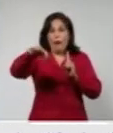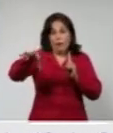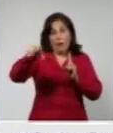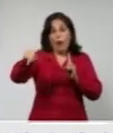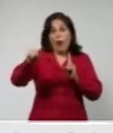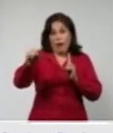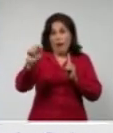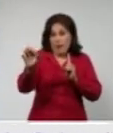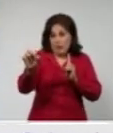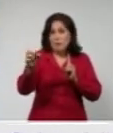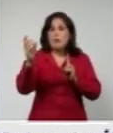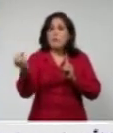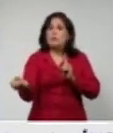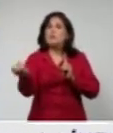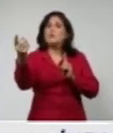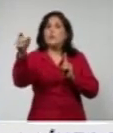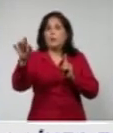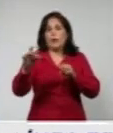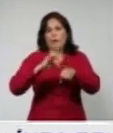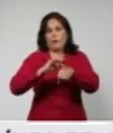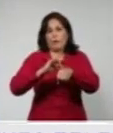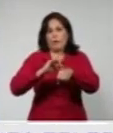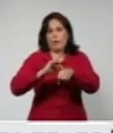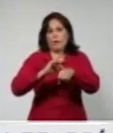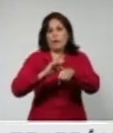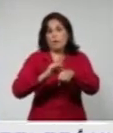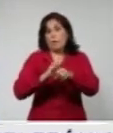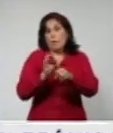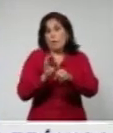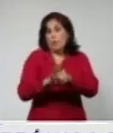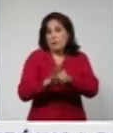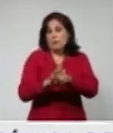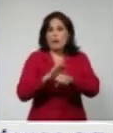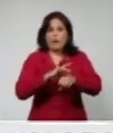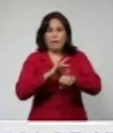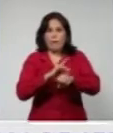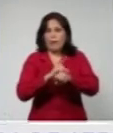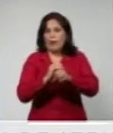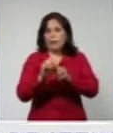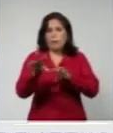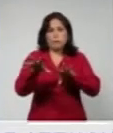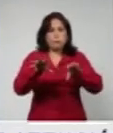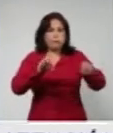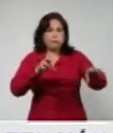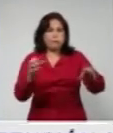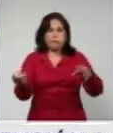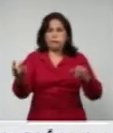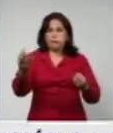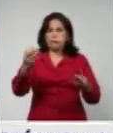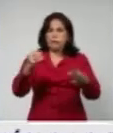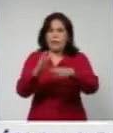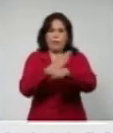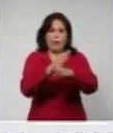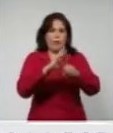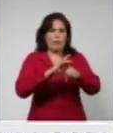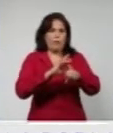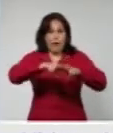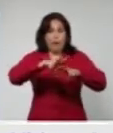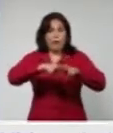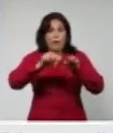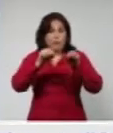virus or have symptoms of it, from spreading the infection by isolating and treating